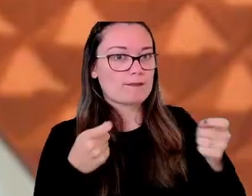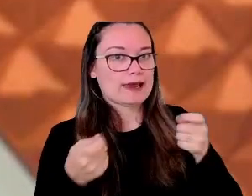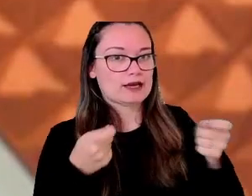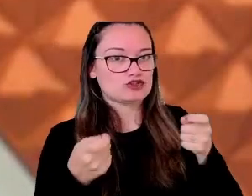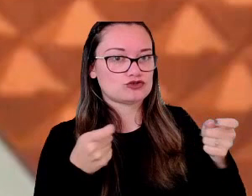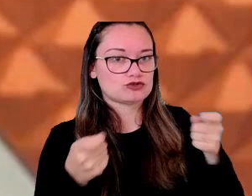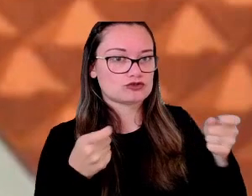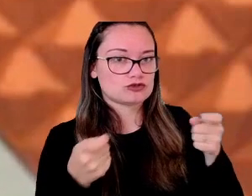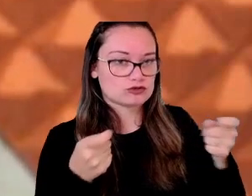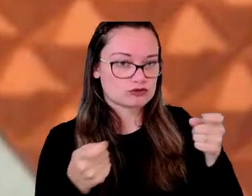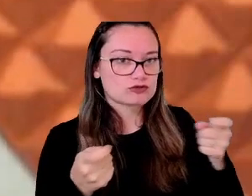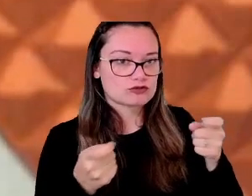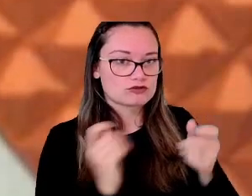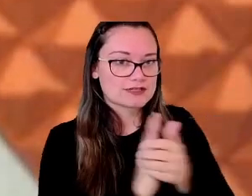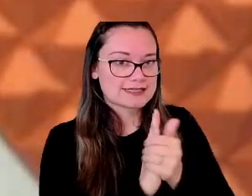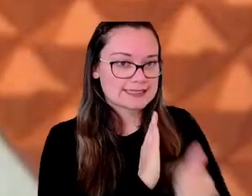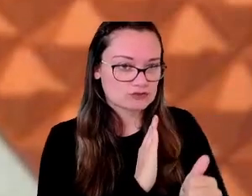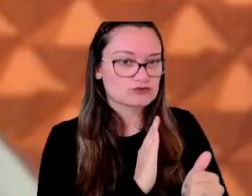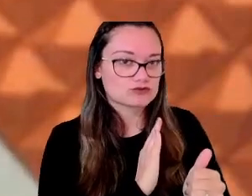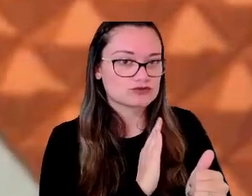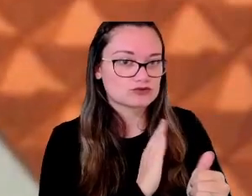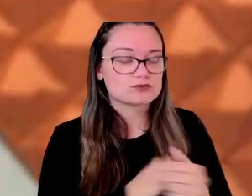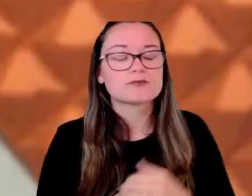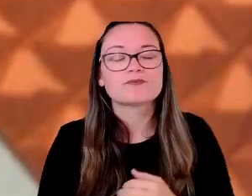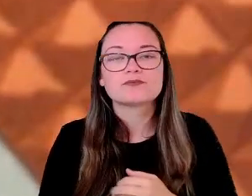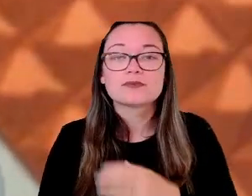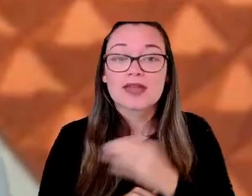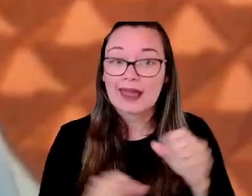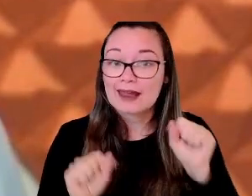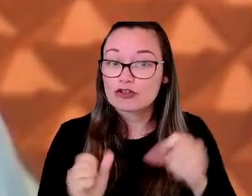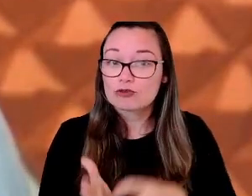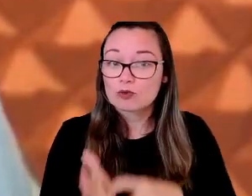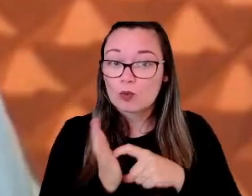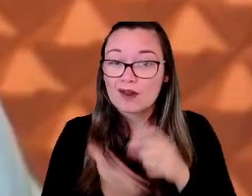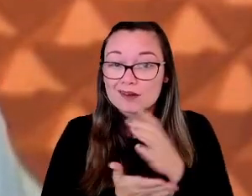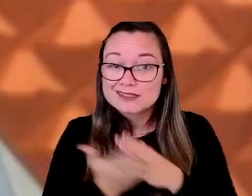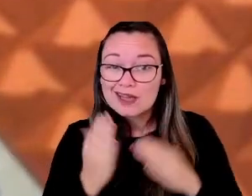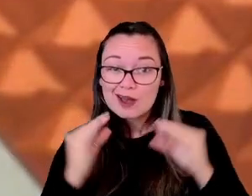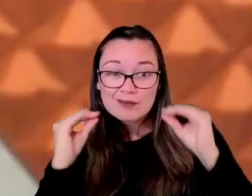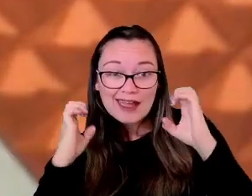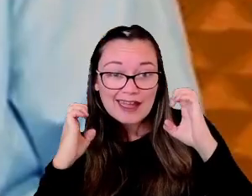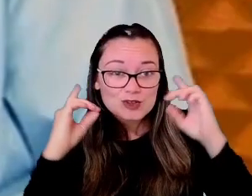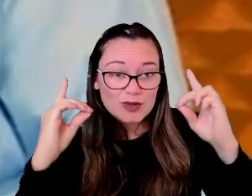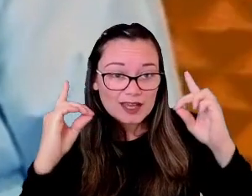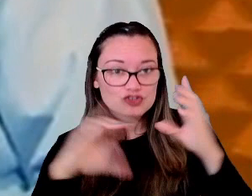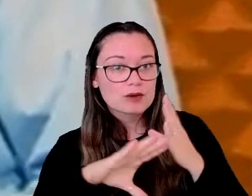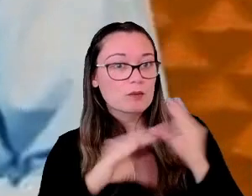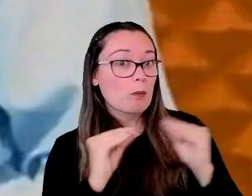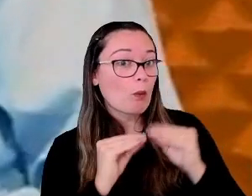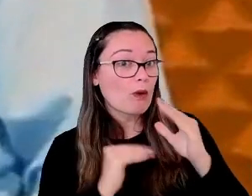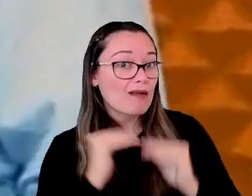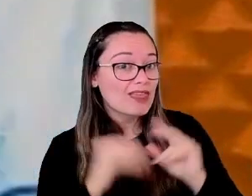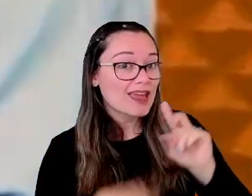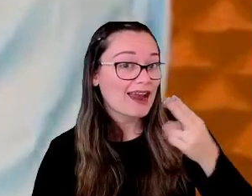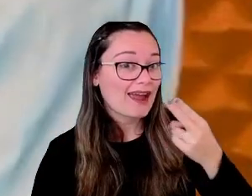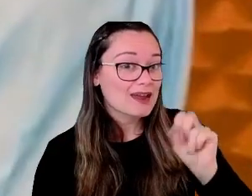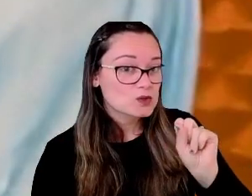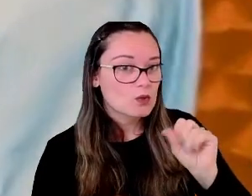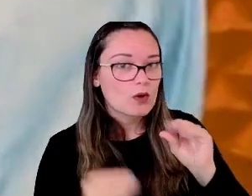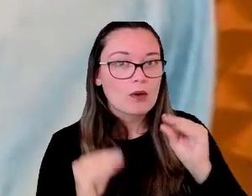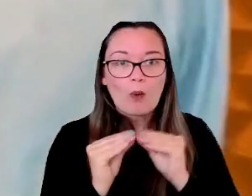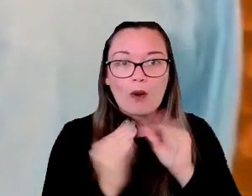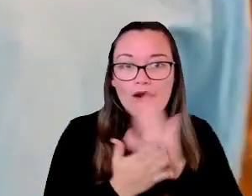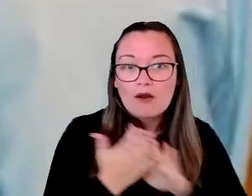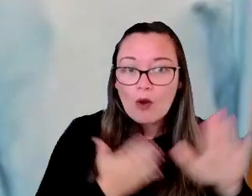than you might realize, and it could require education as well beyond high school that you would need in order to do some of these